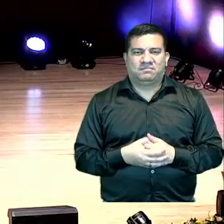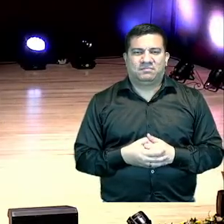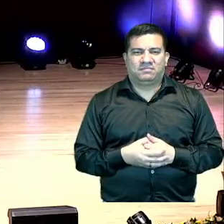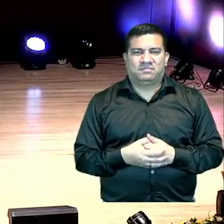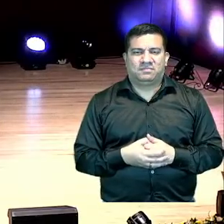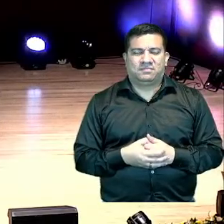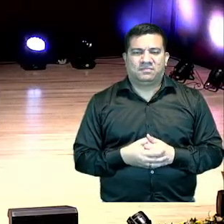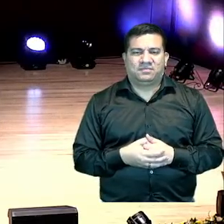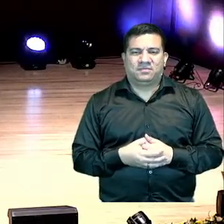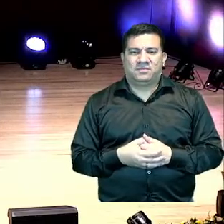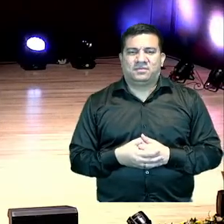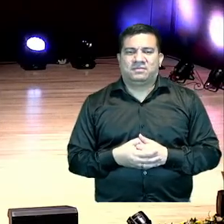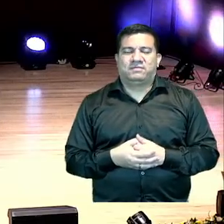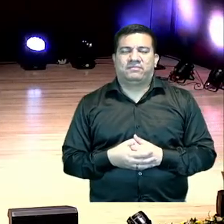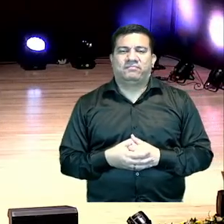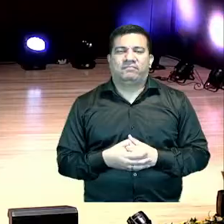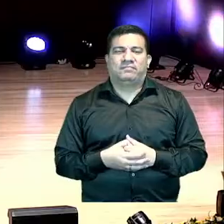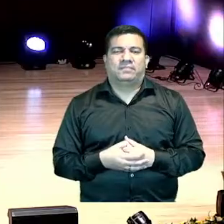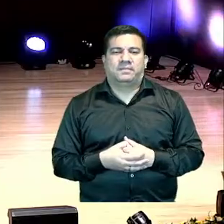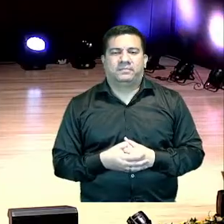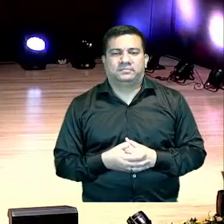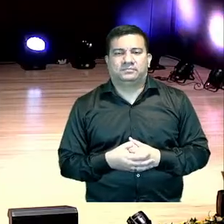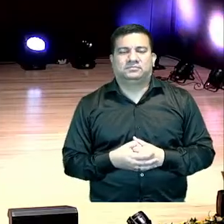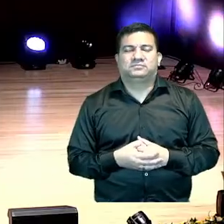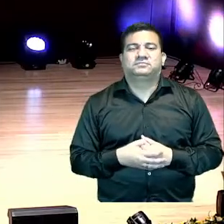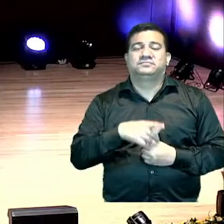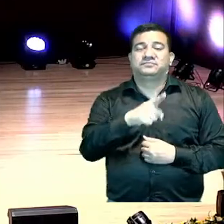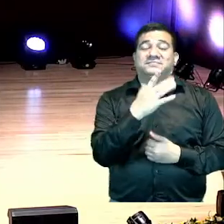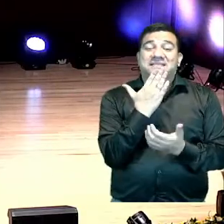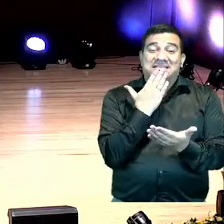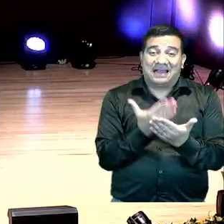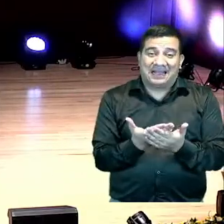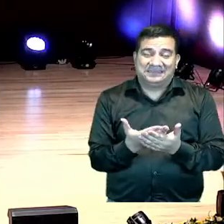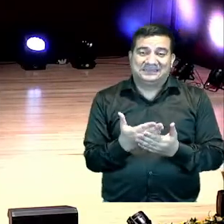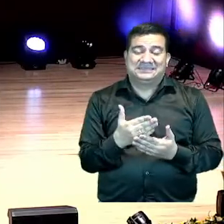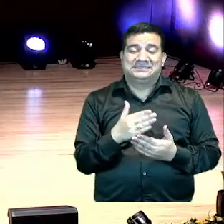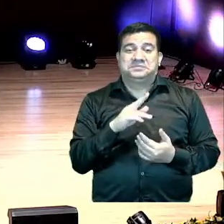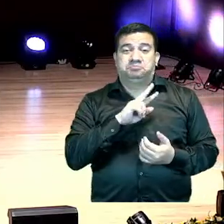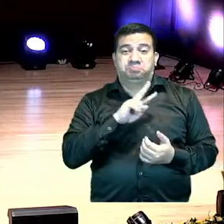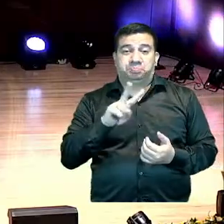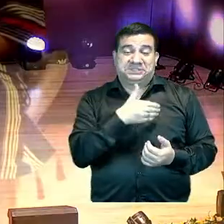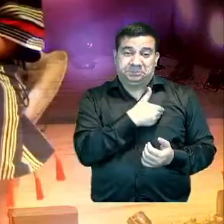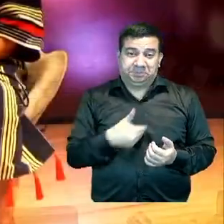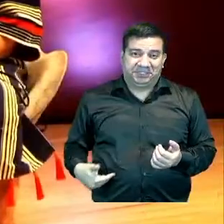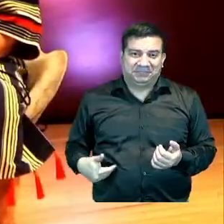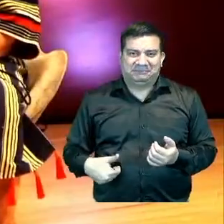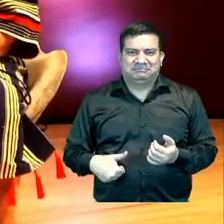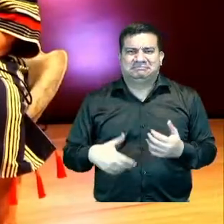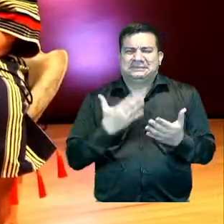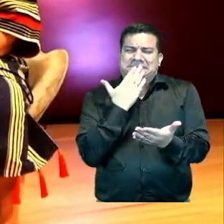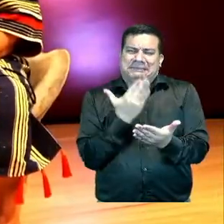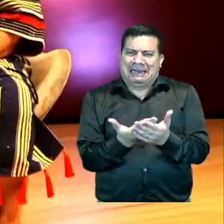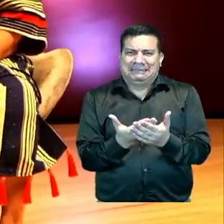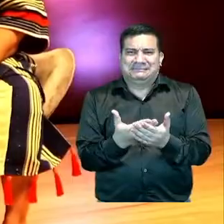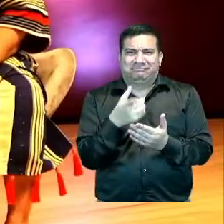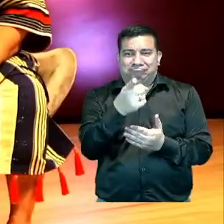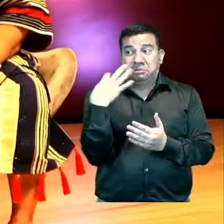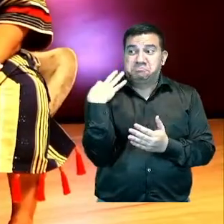Thank you, Madam Vice President, for taking me out of my country at a time when I don't travel.